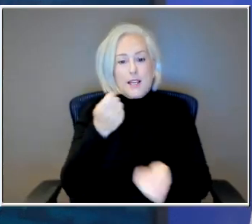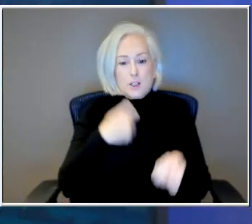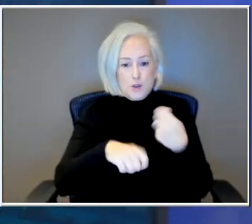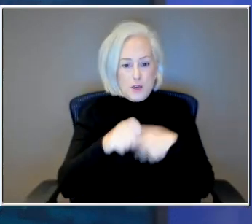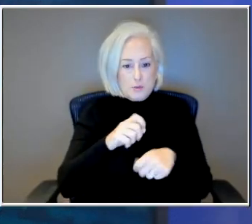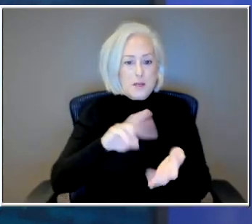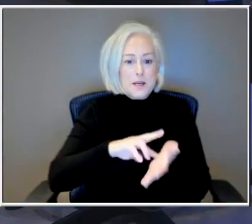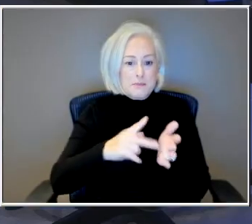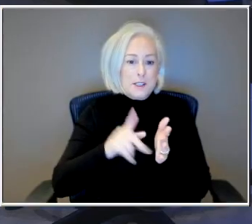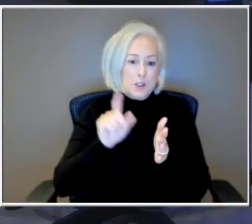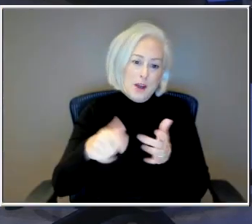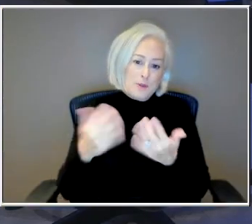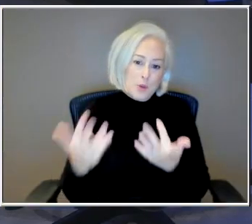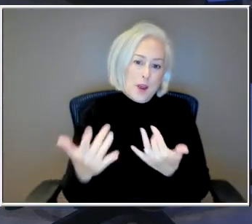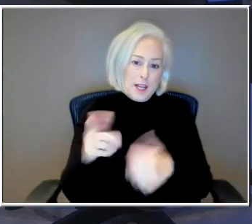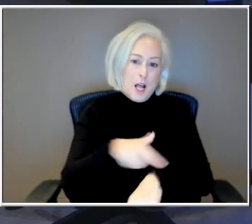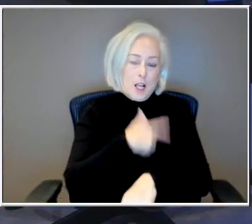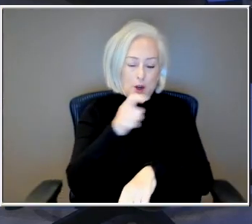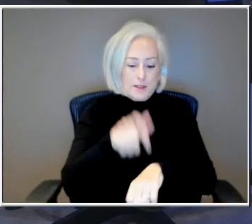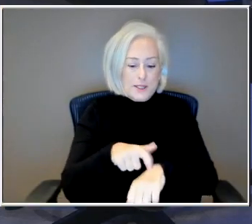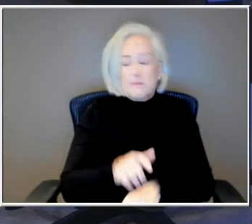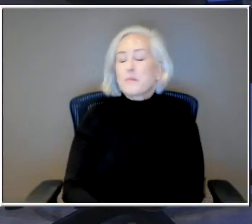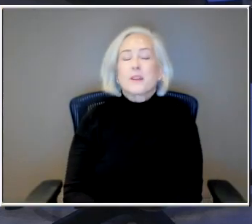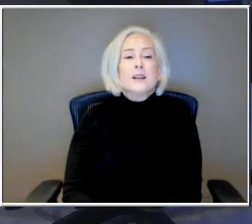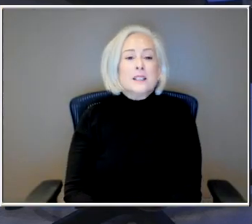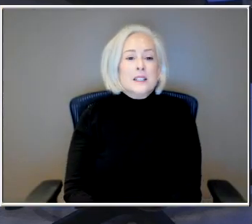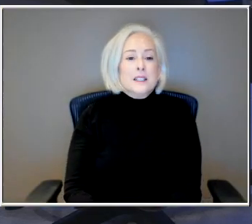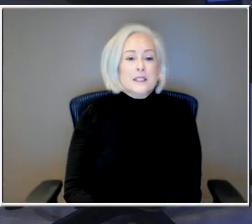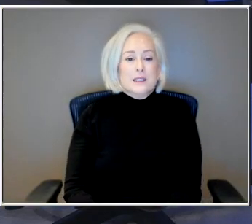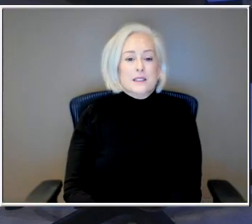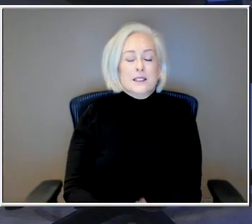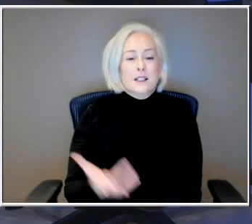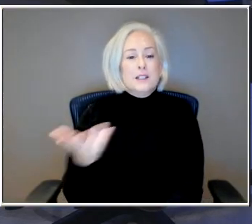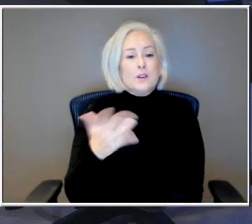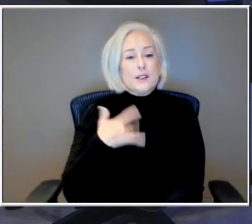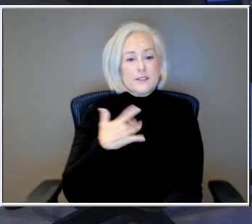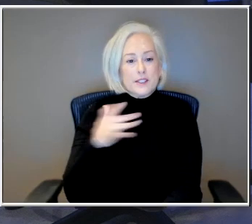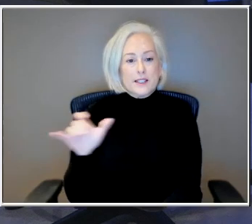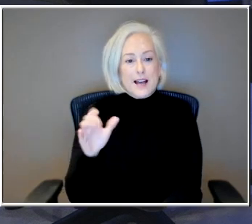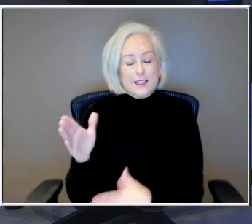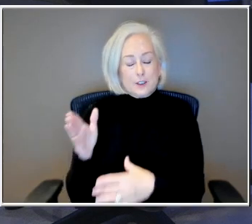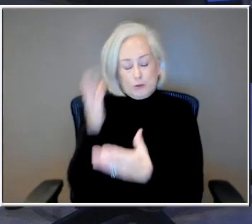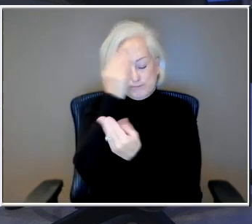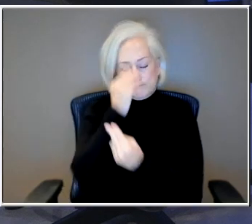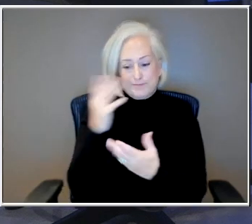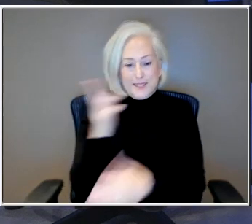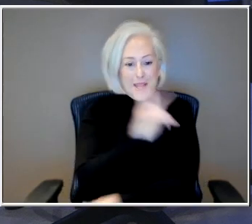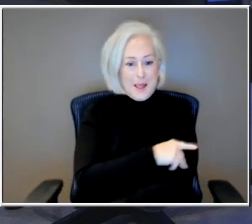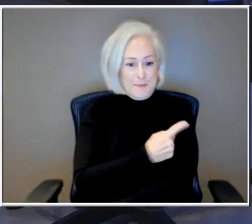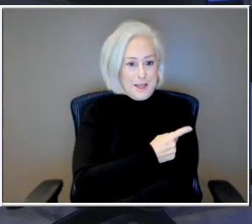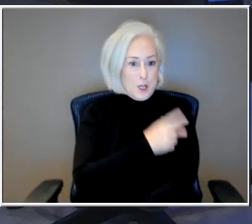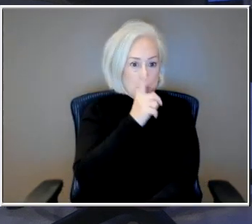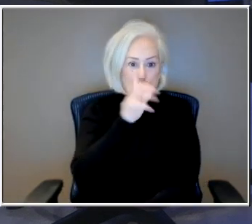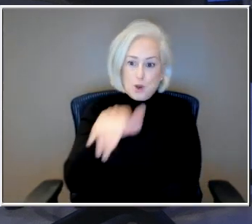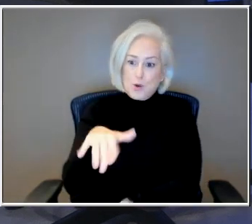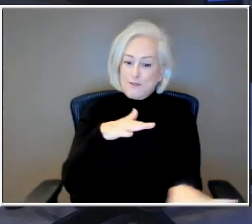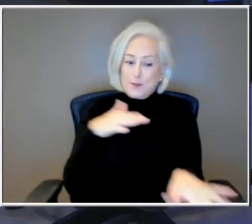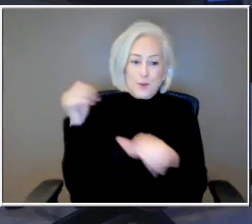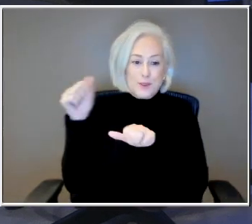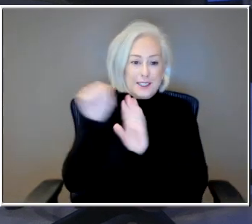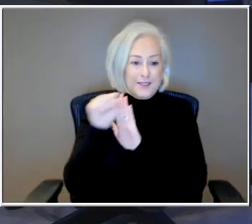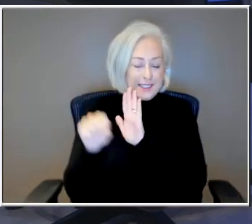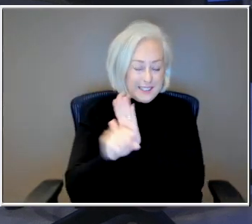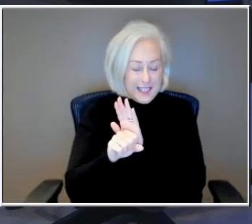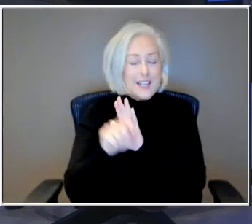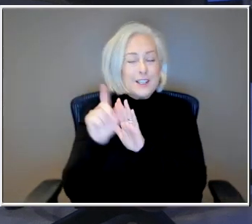Taylor, what's that like, though, to be able to share this news with patients, to say, you know, we don't have to send you out of state to do that. You can do that here. You can recover